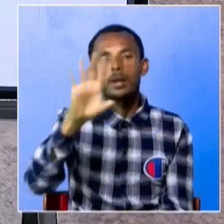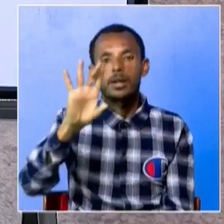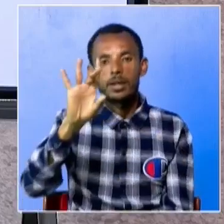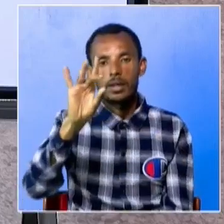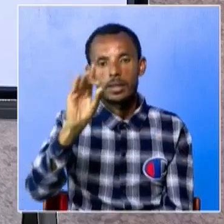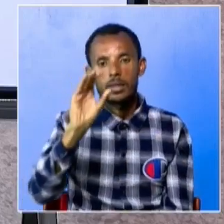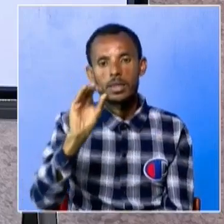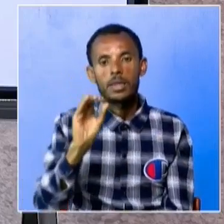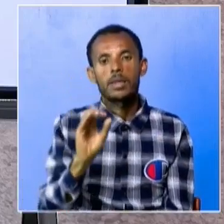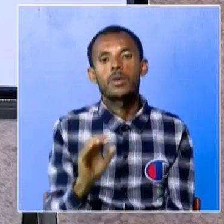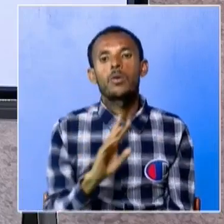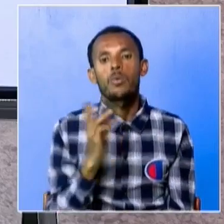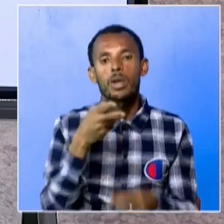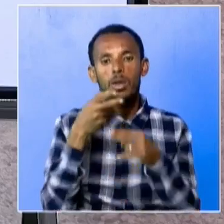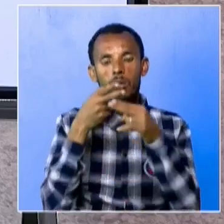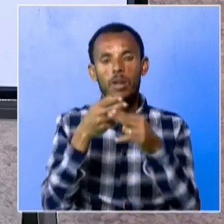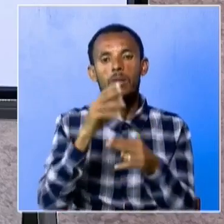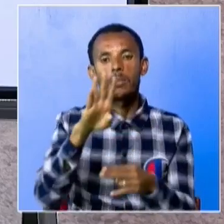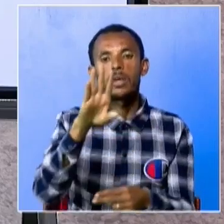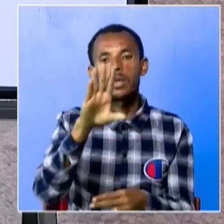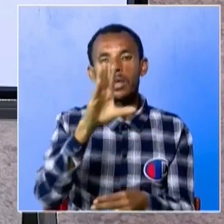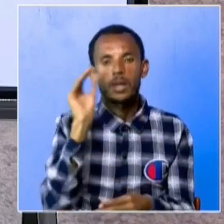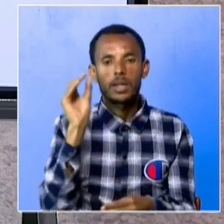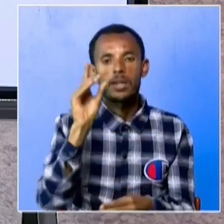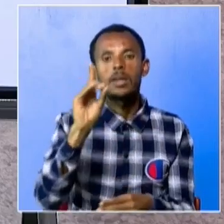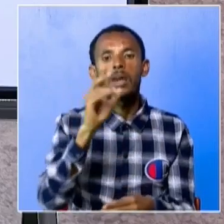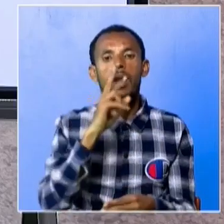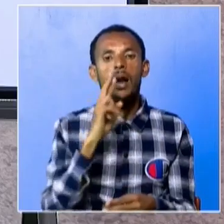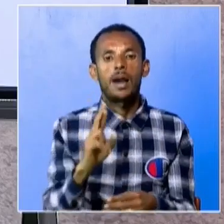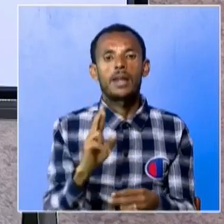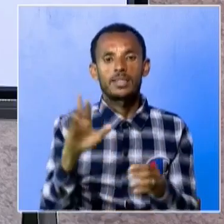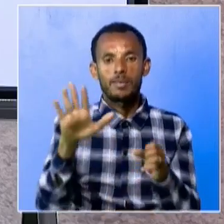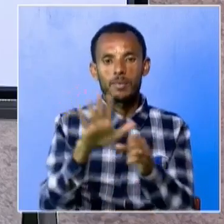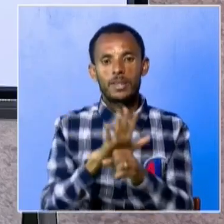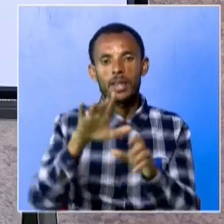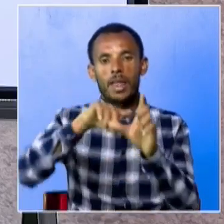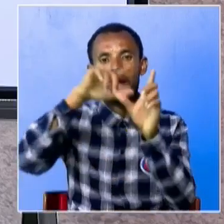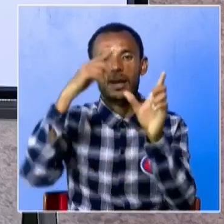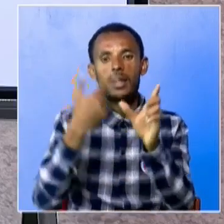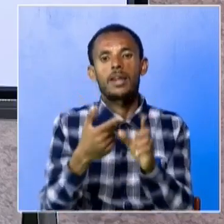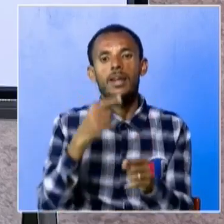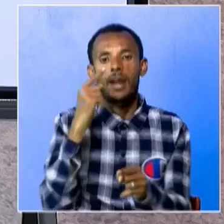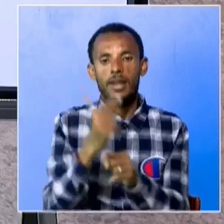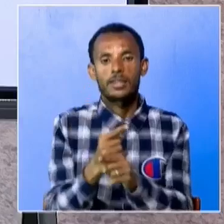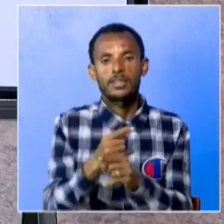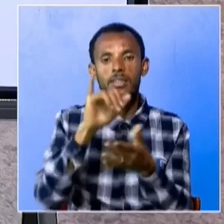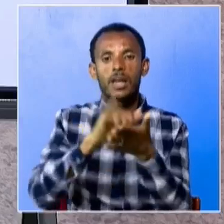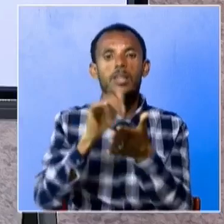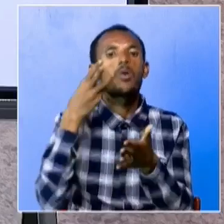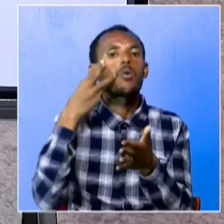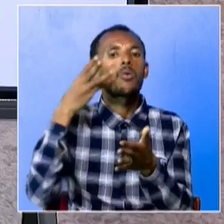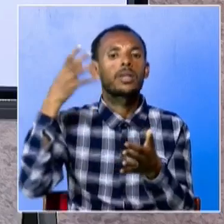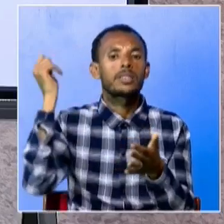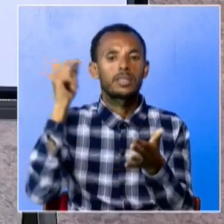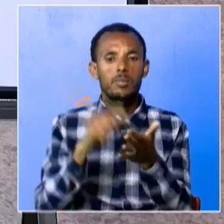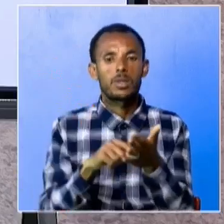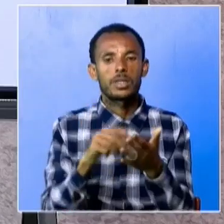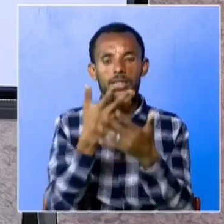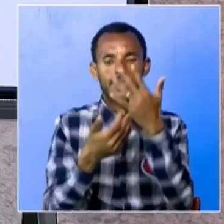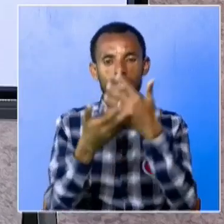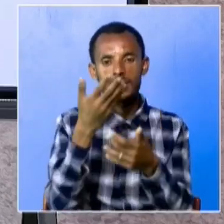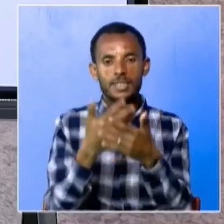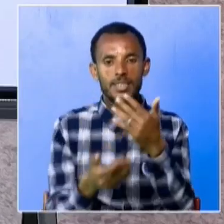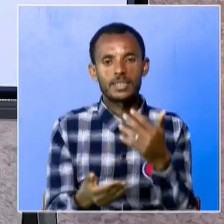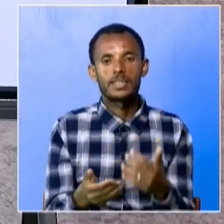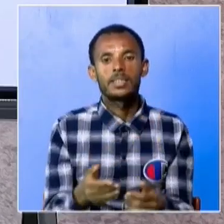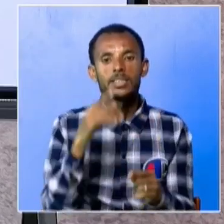that we call them B and D are supplementary angles, right? So that was the point of discussion.